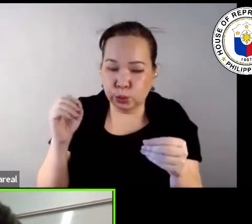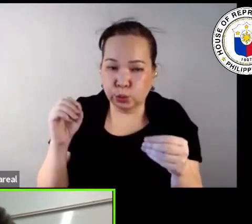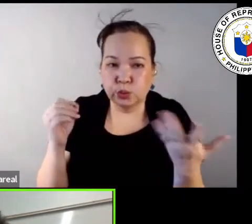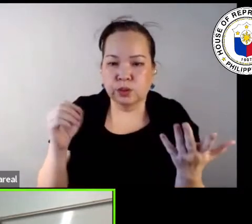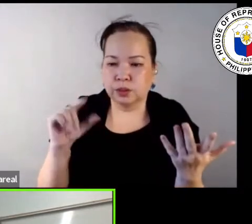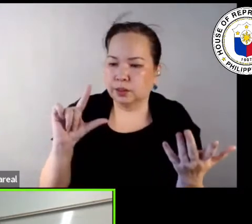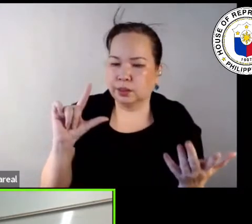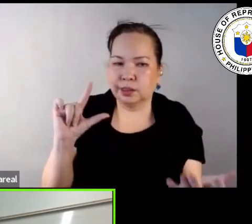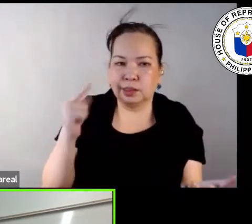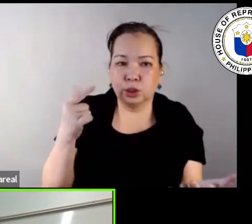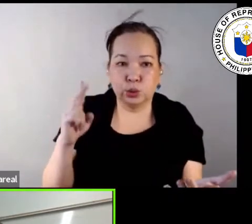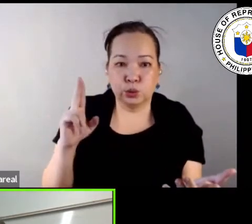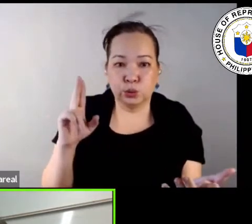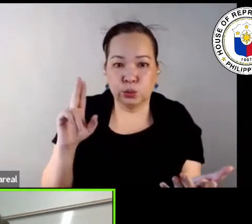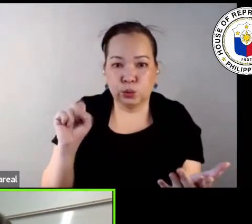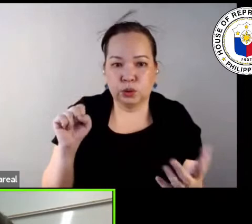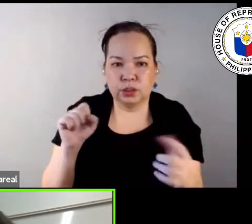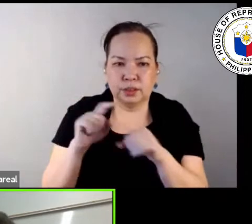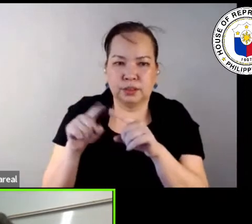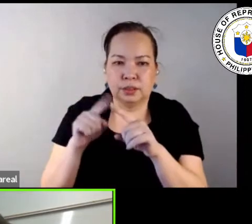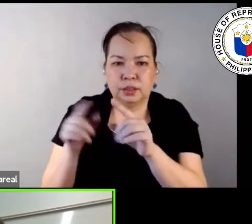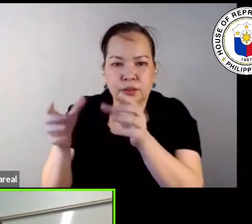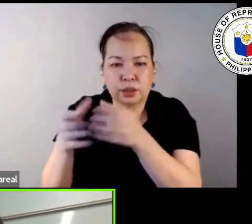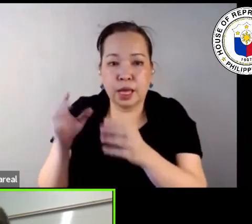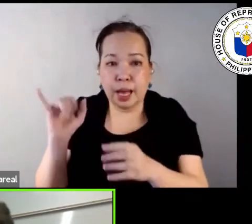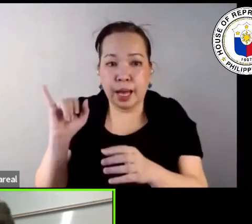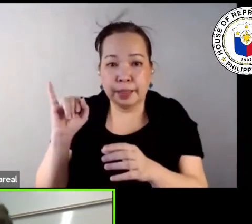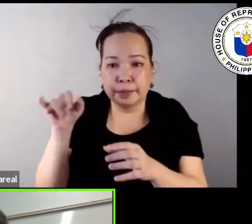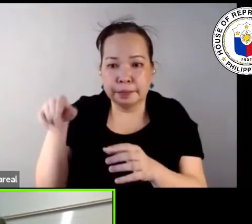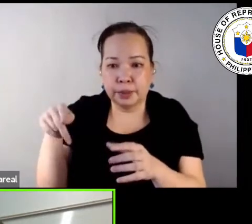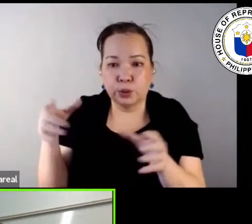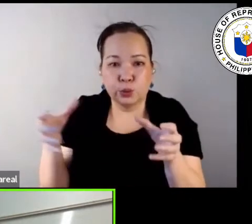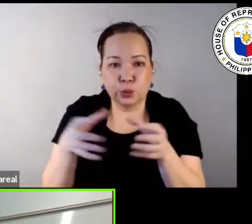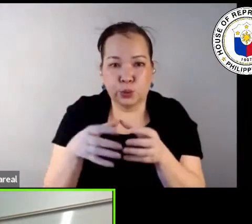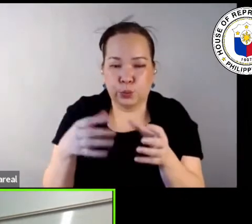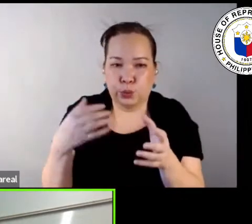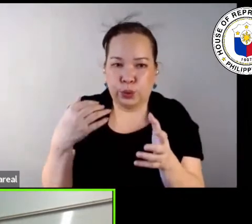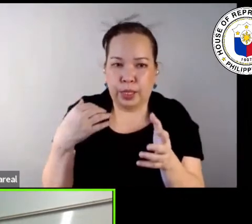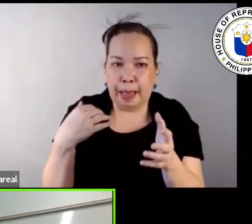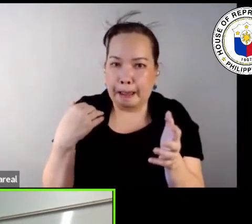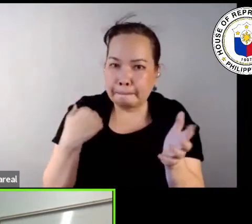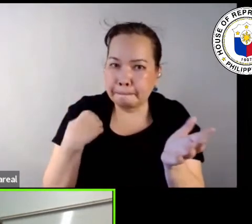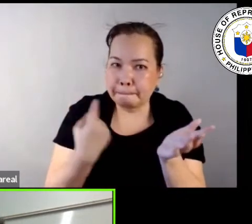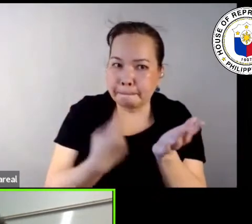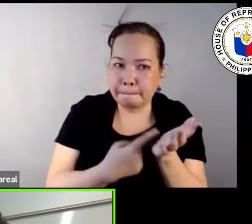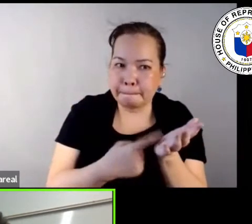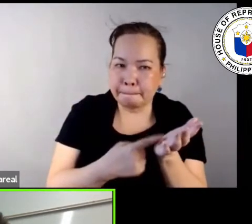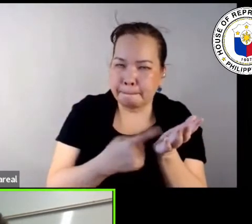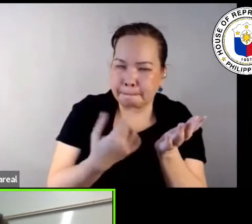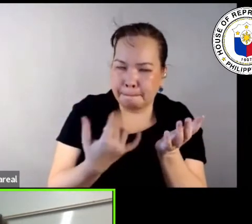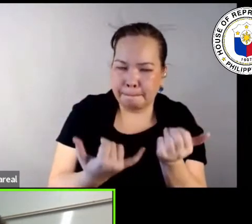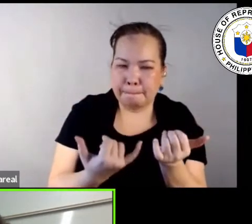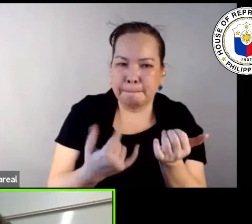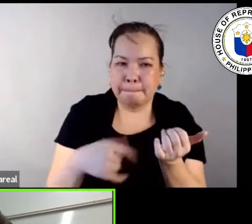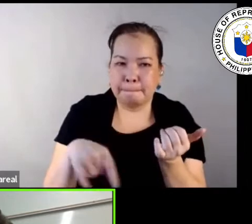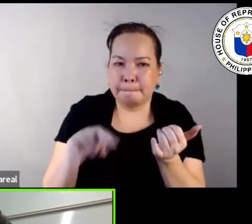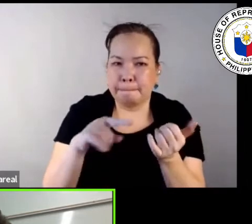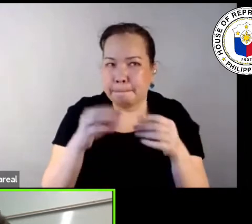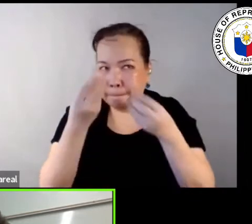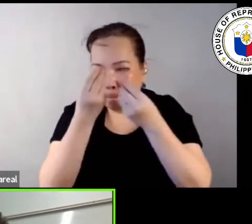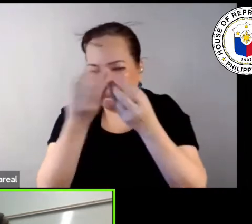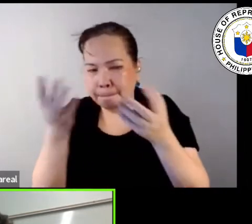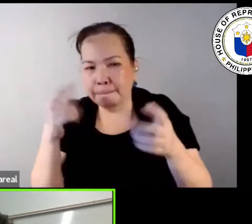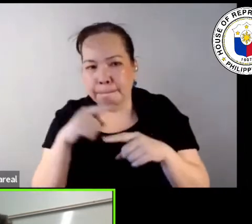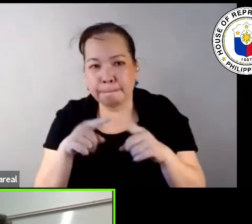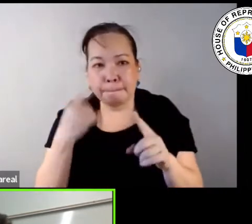and indigenous groups that have not been much discussed in the media. And also, finally, we must